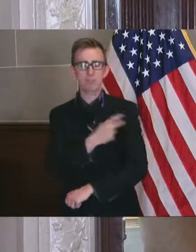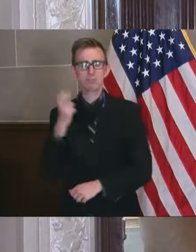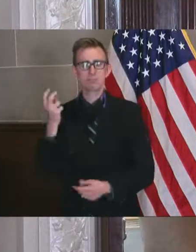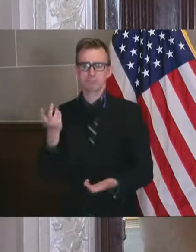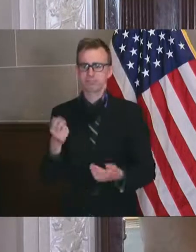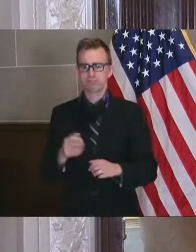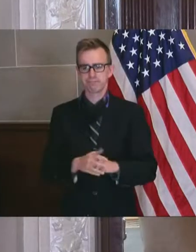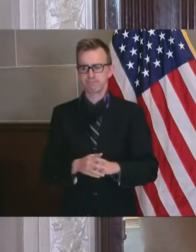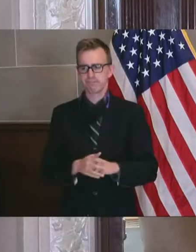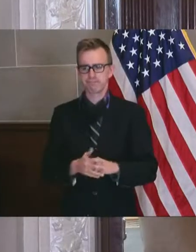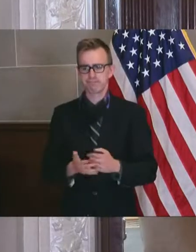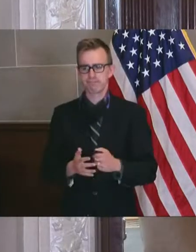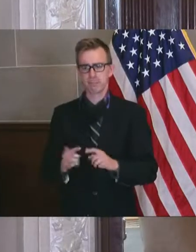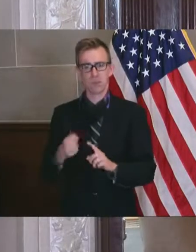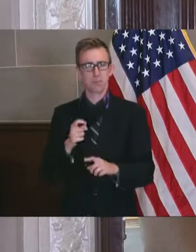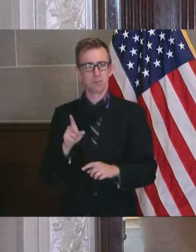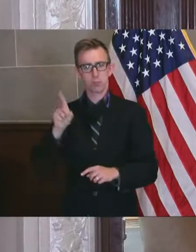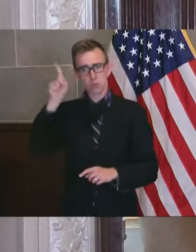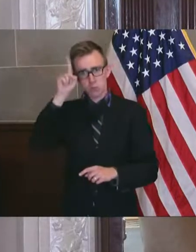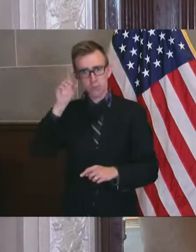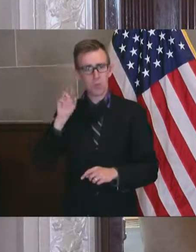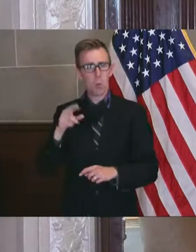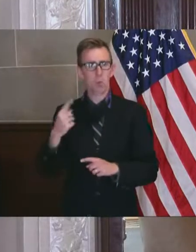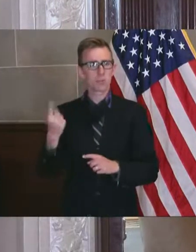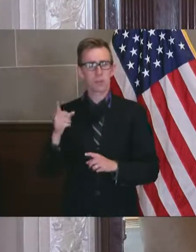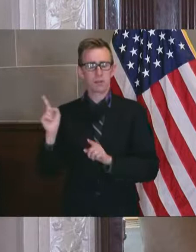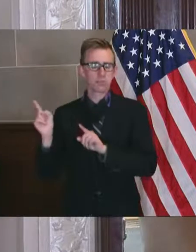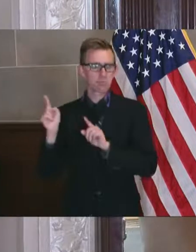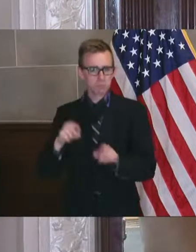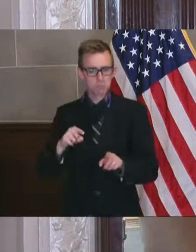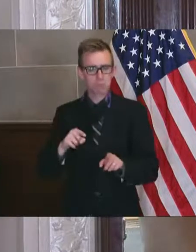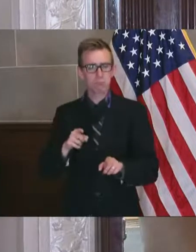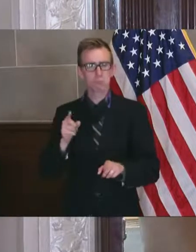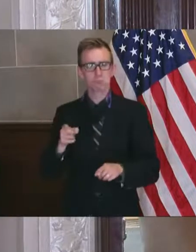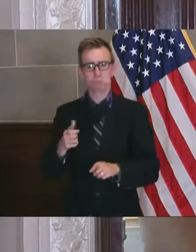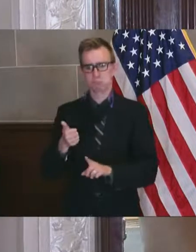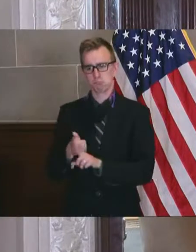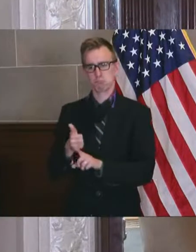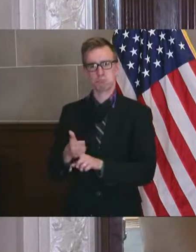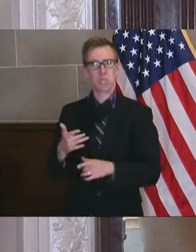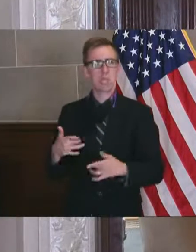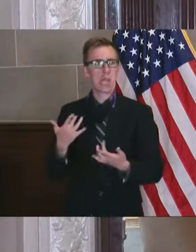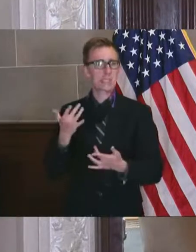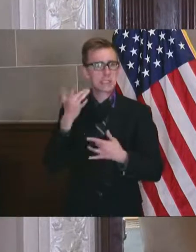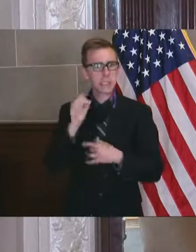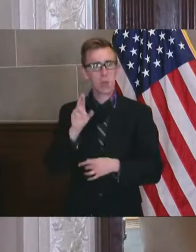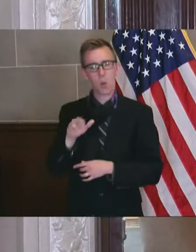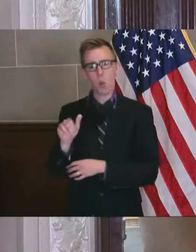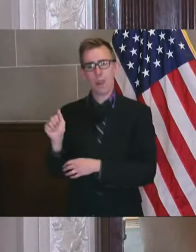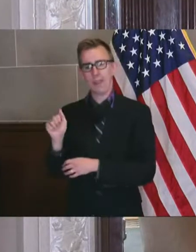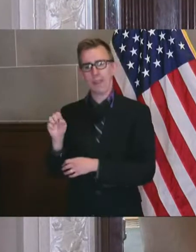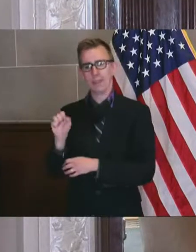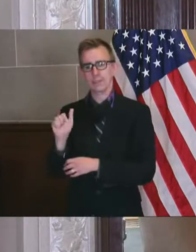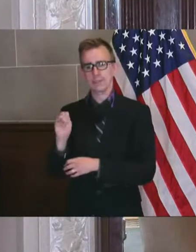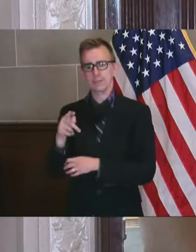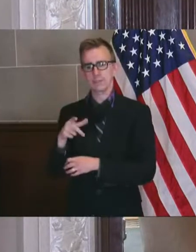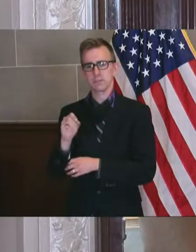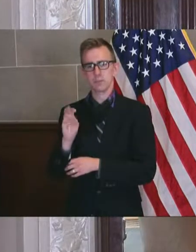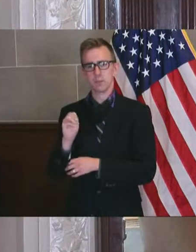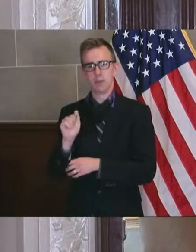from Germany or wherever who was mildly symptomatic or even asymptomatic. So I don't want